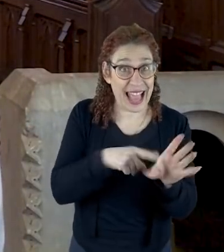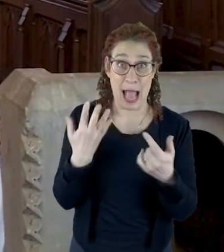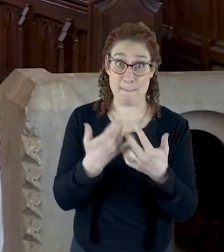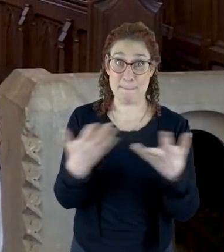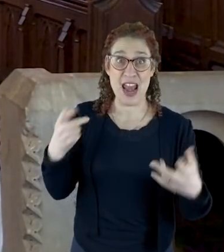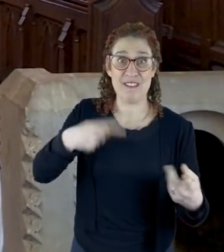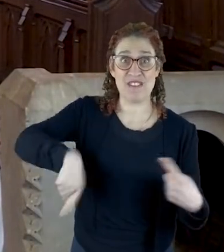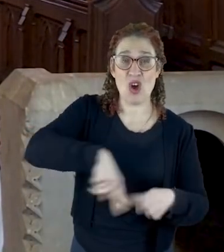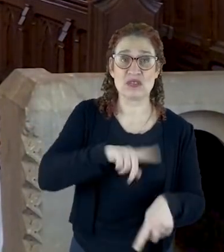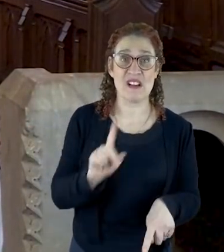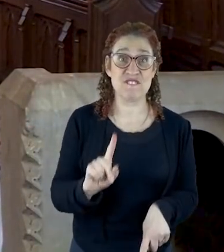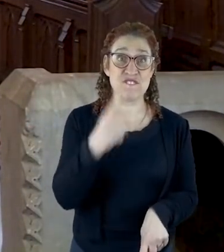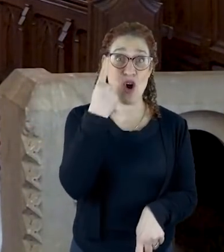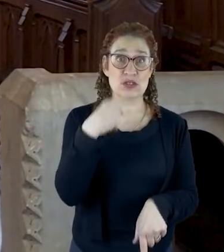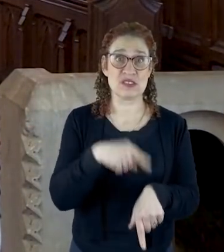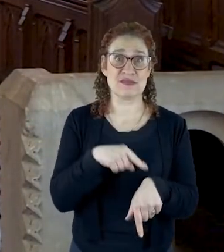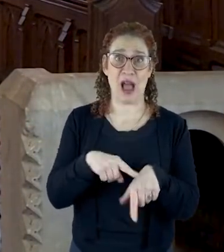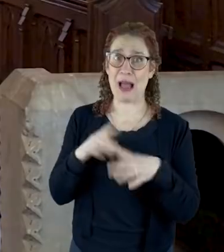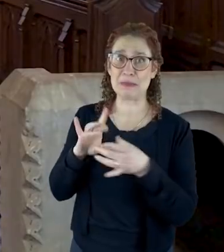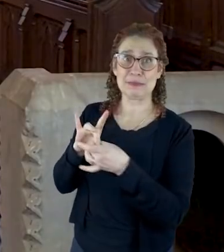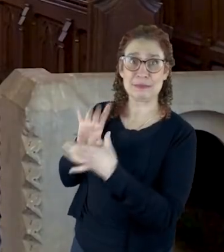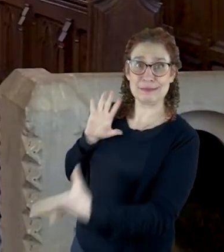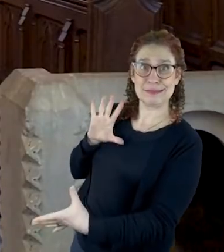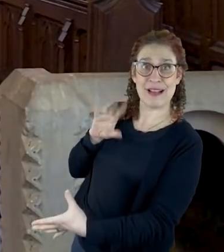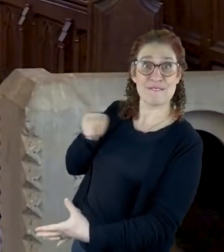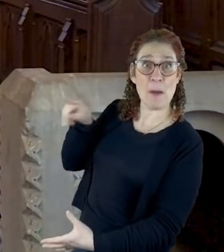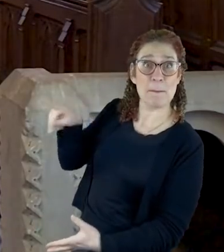of them away from their families and support.